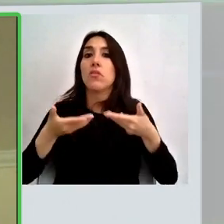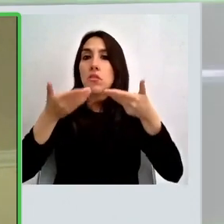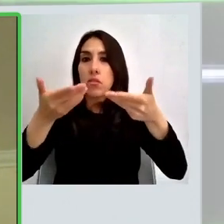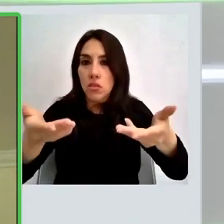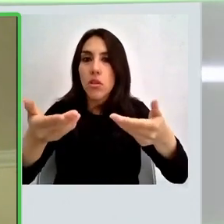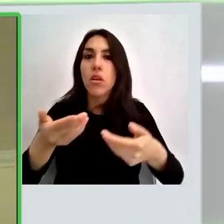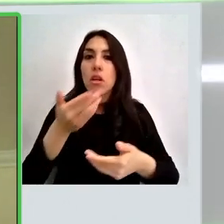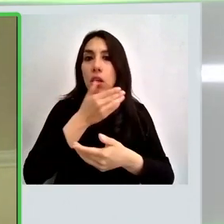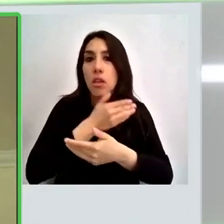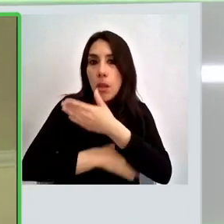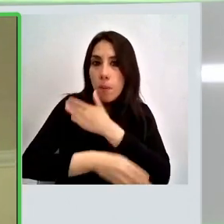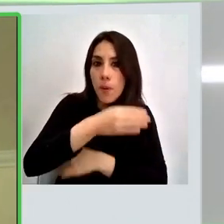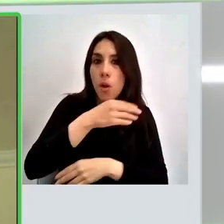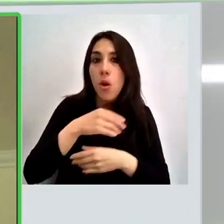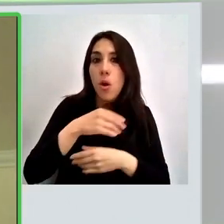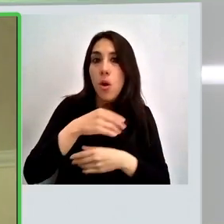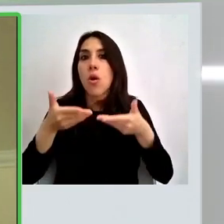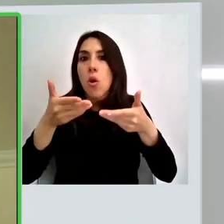self-sufficiency.